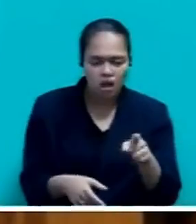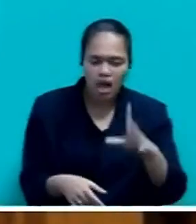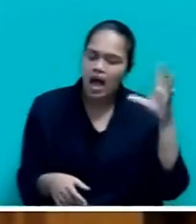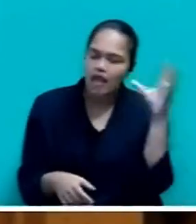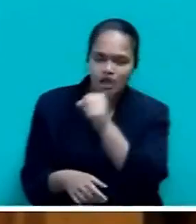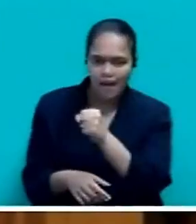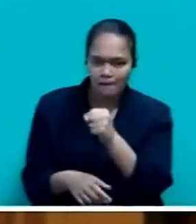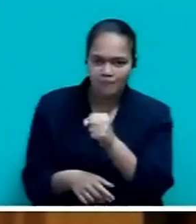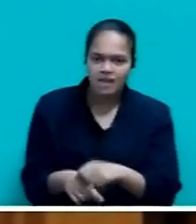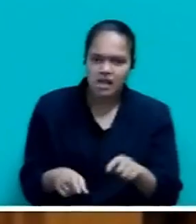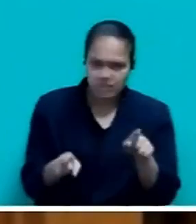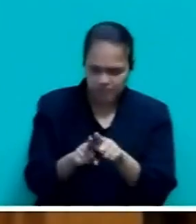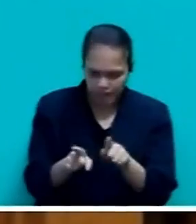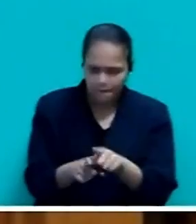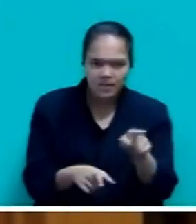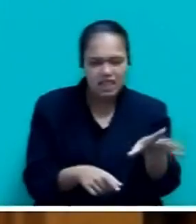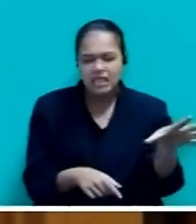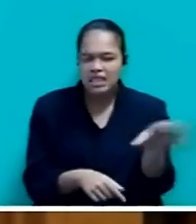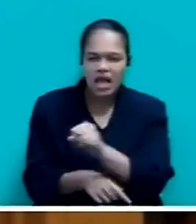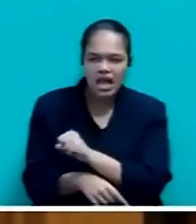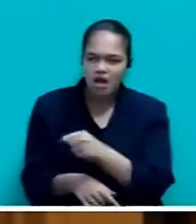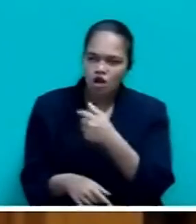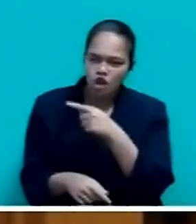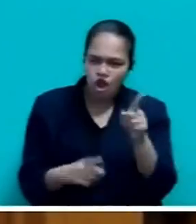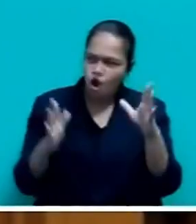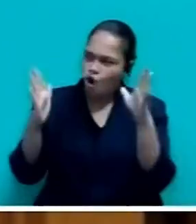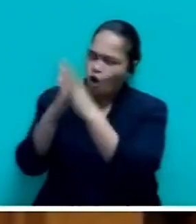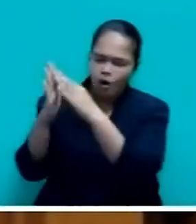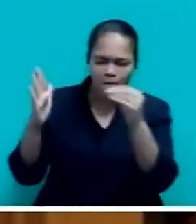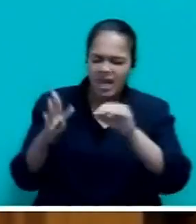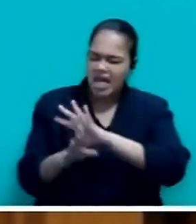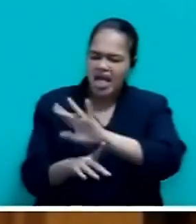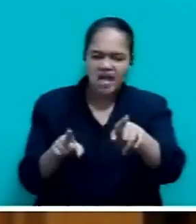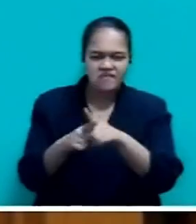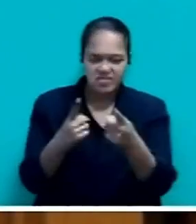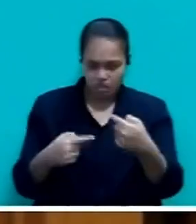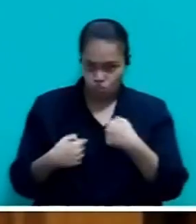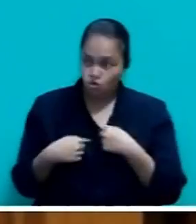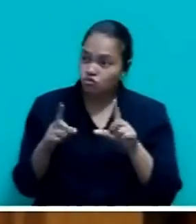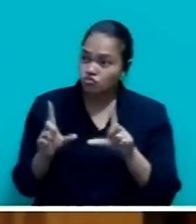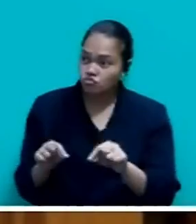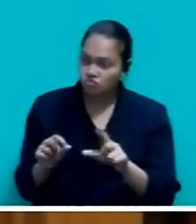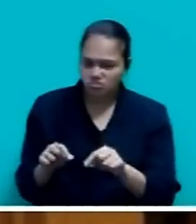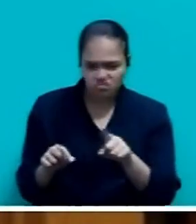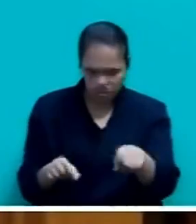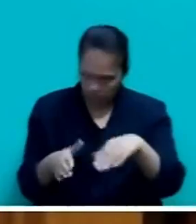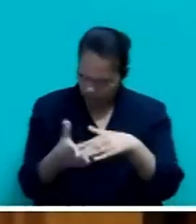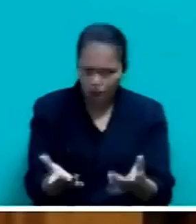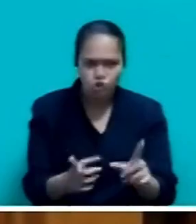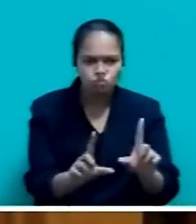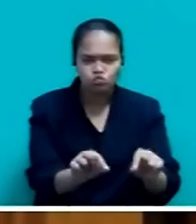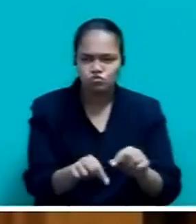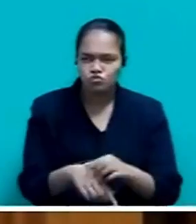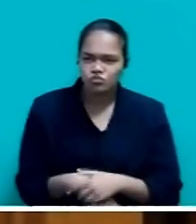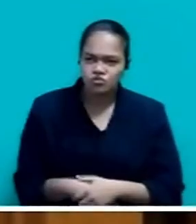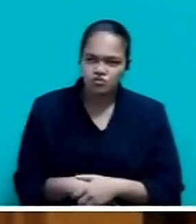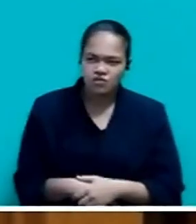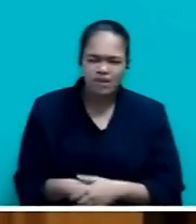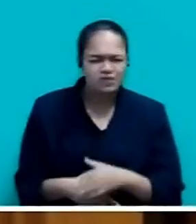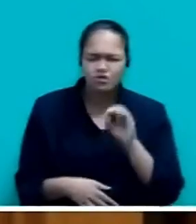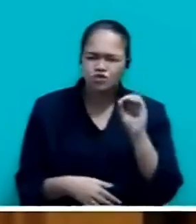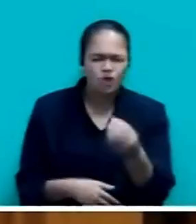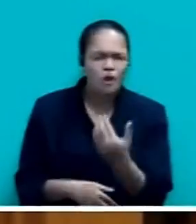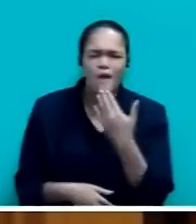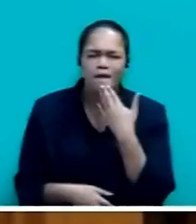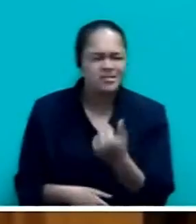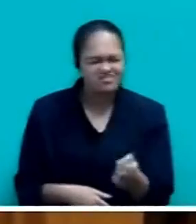like our budget, they've taken everything that we did and turned it into what they're actually doing. So please don't